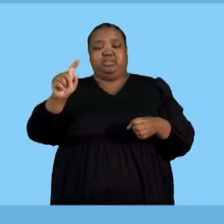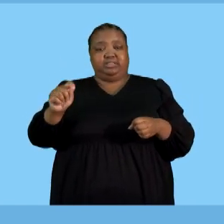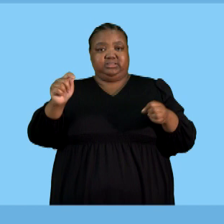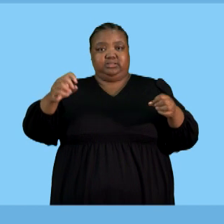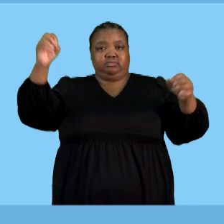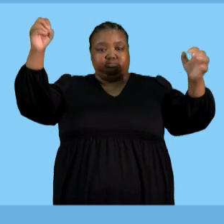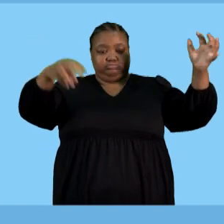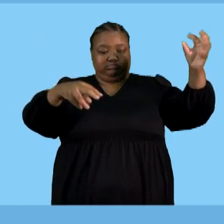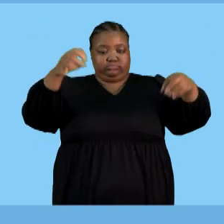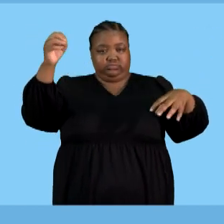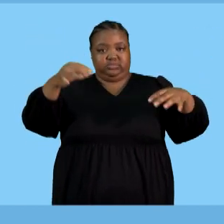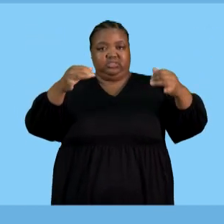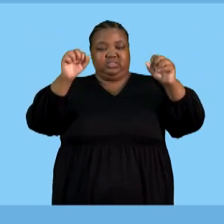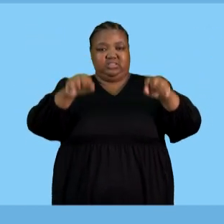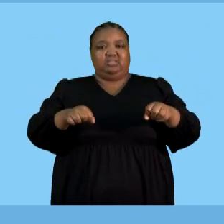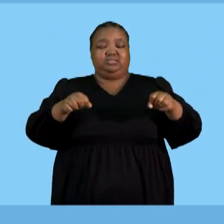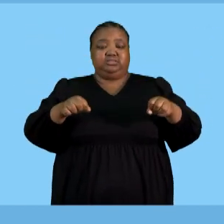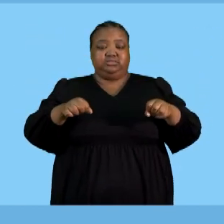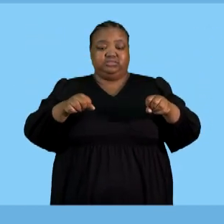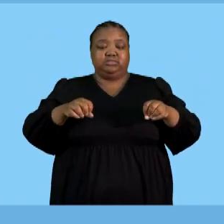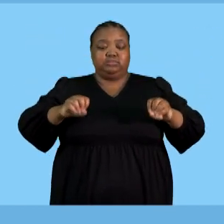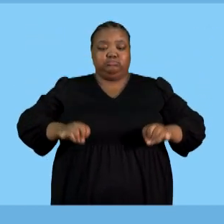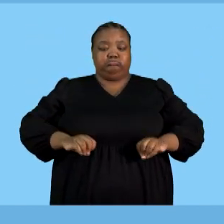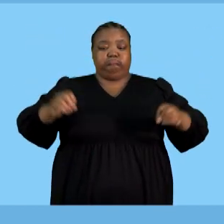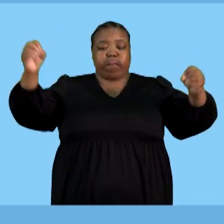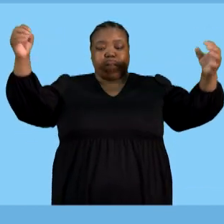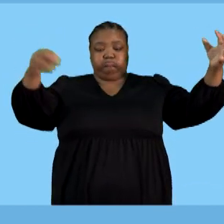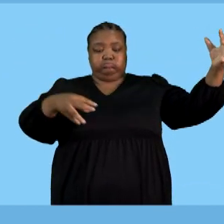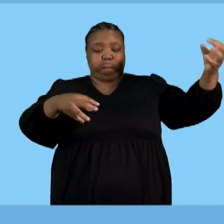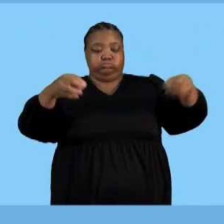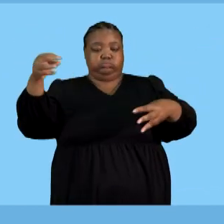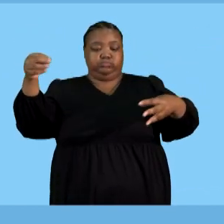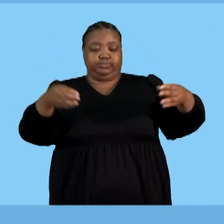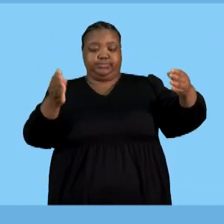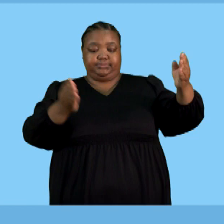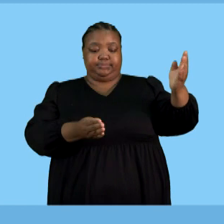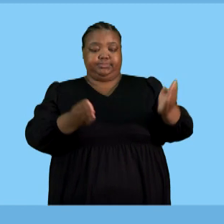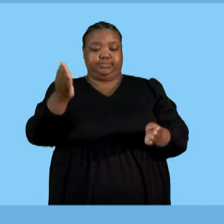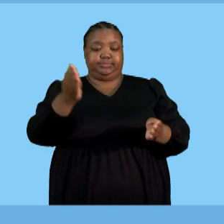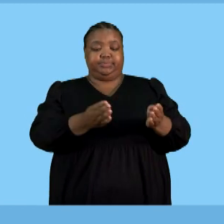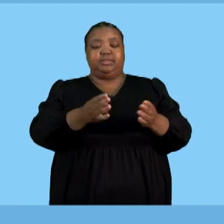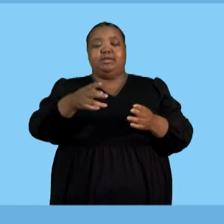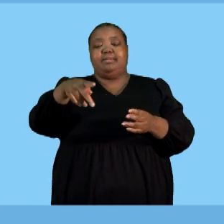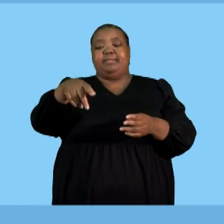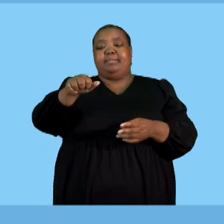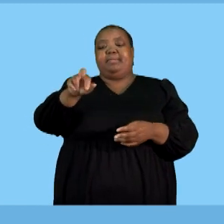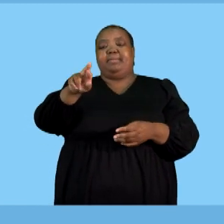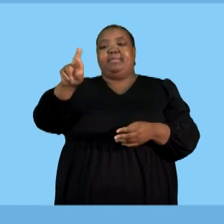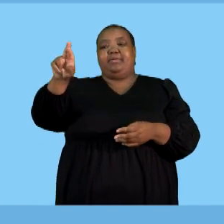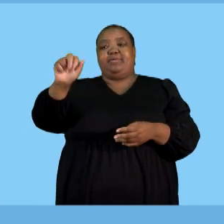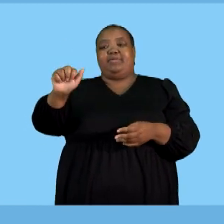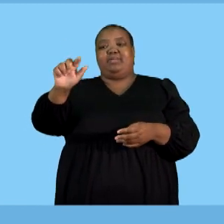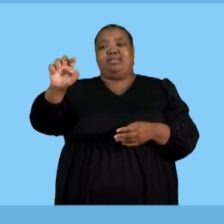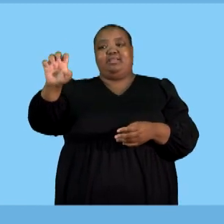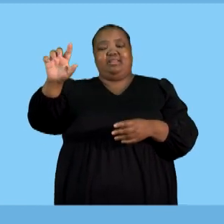coming and striking the surface, they're going to be reflected parallel to each other. So they're going to be reflected parallel to each